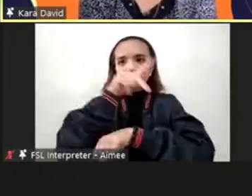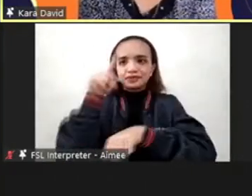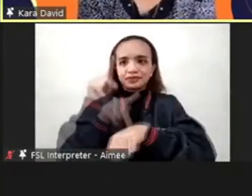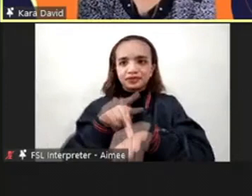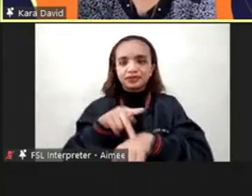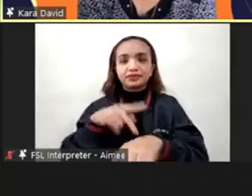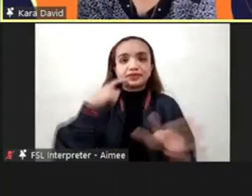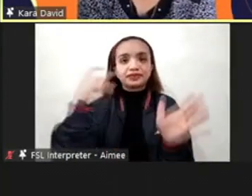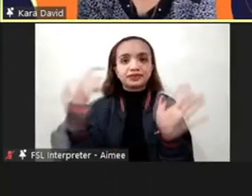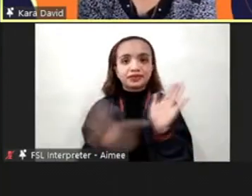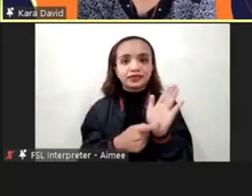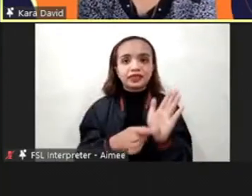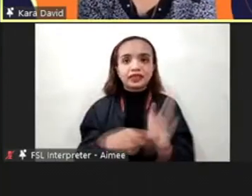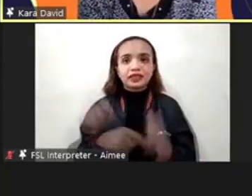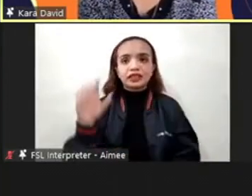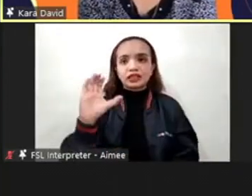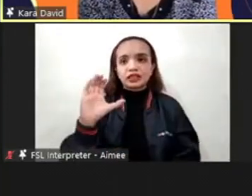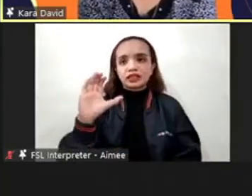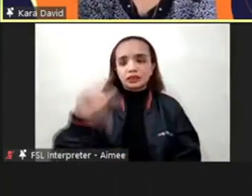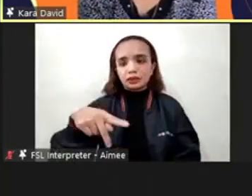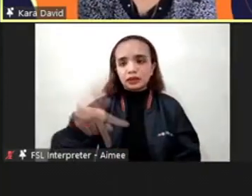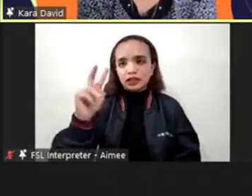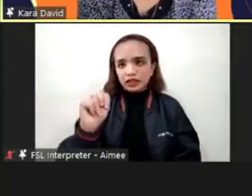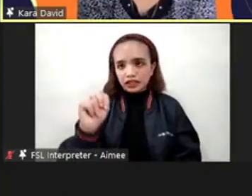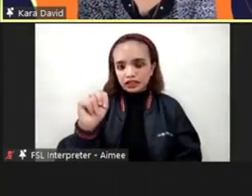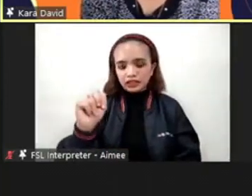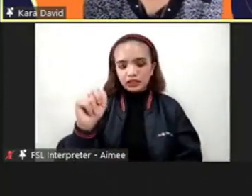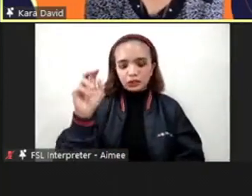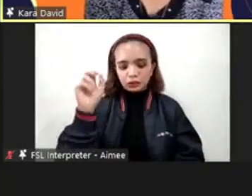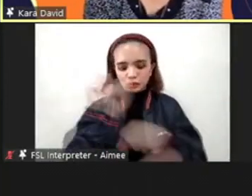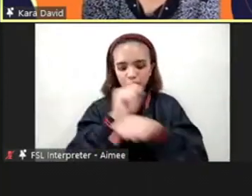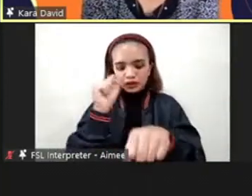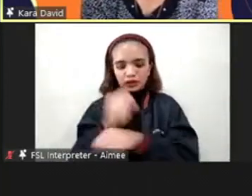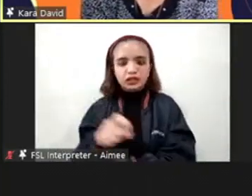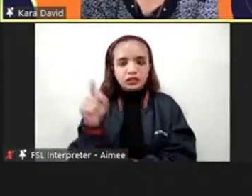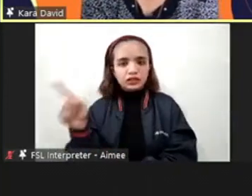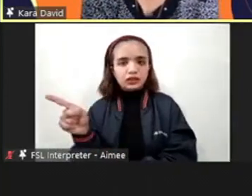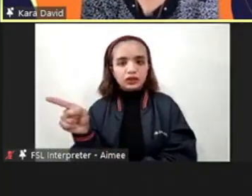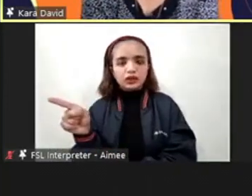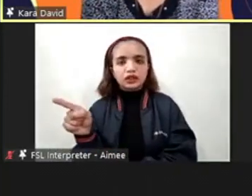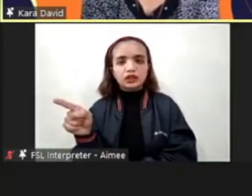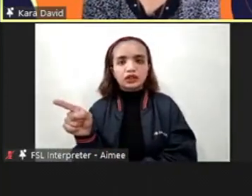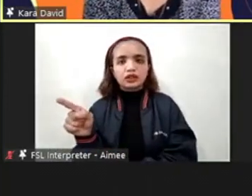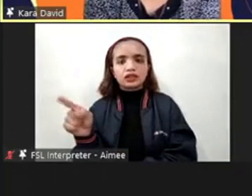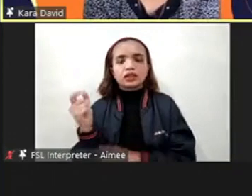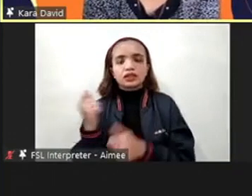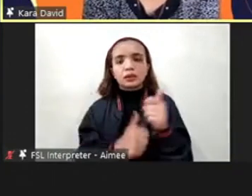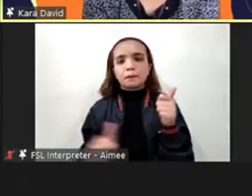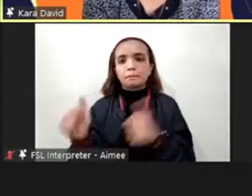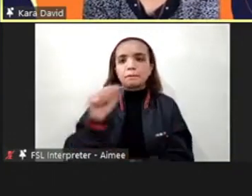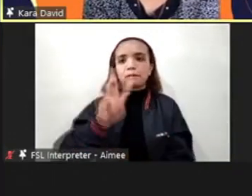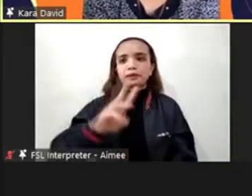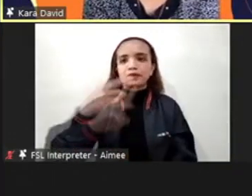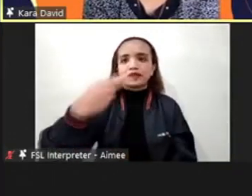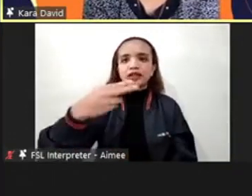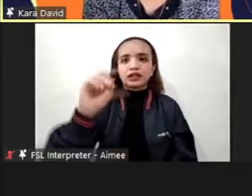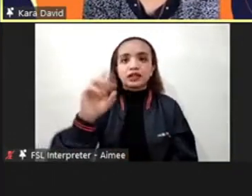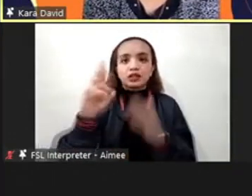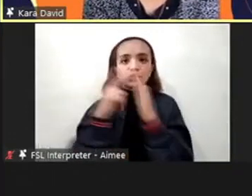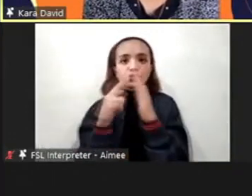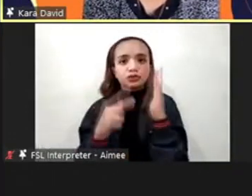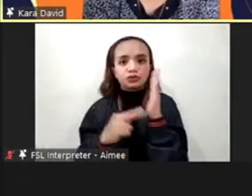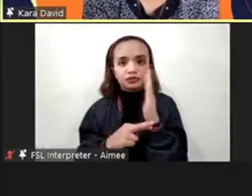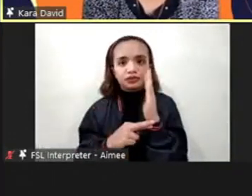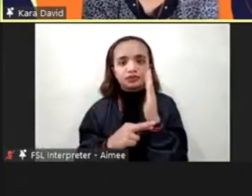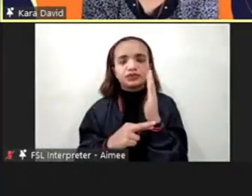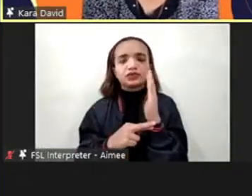recognition of CPN's work in the field of child protection, she has been made the co-chair of the WHO Guideline Development Group for the